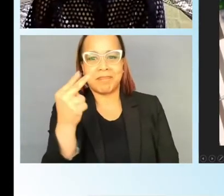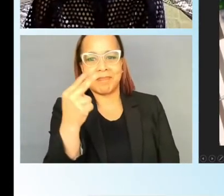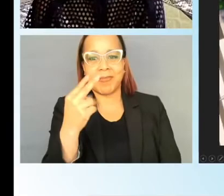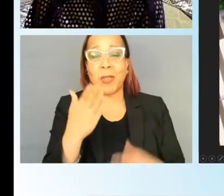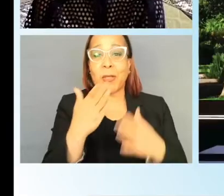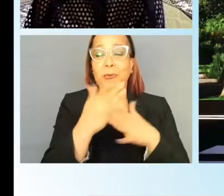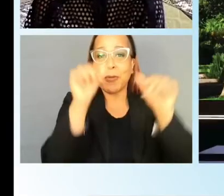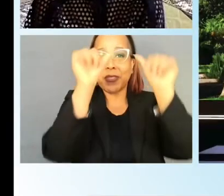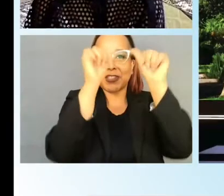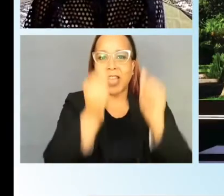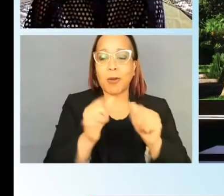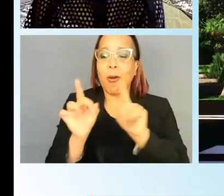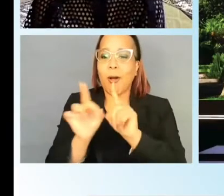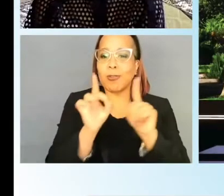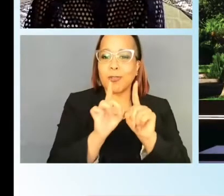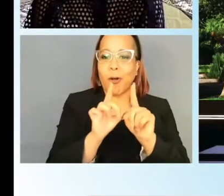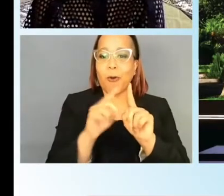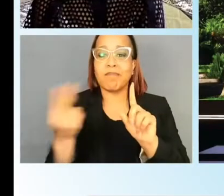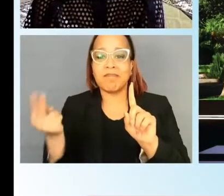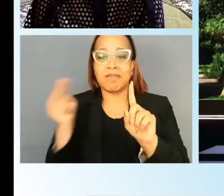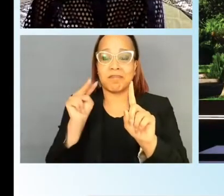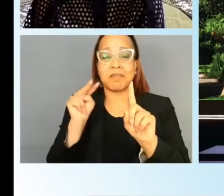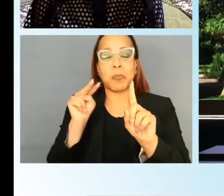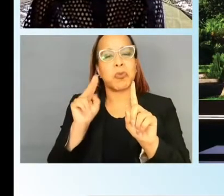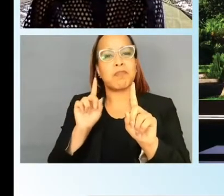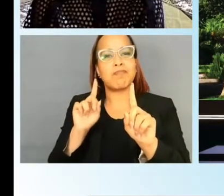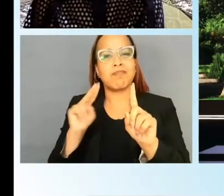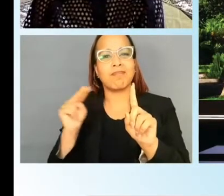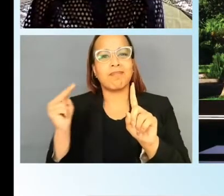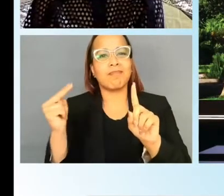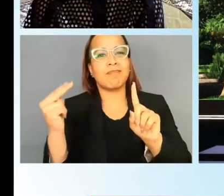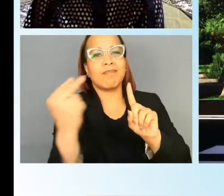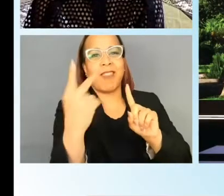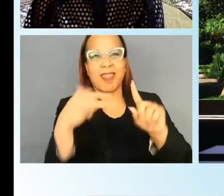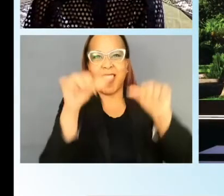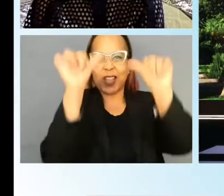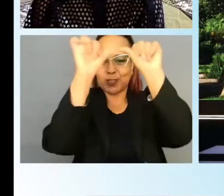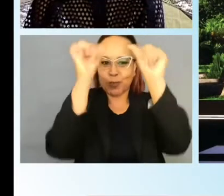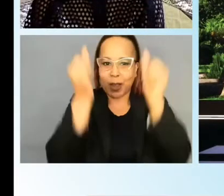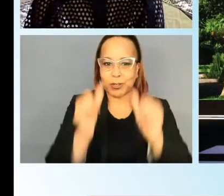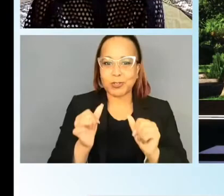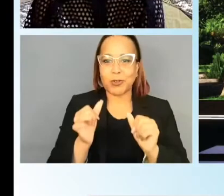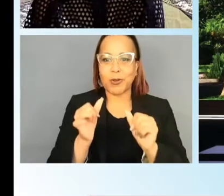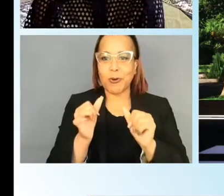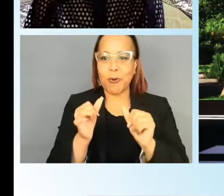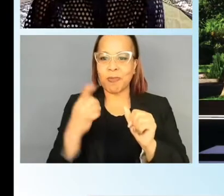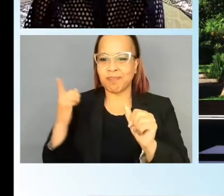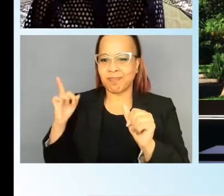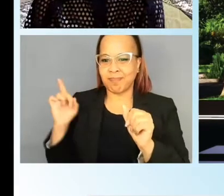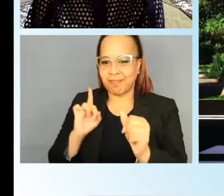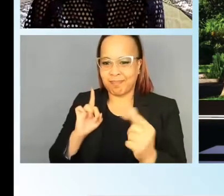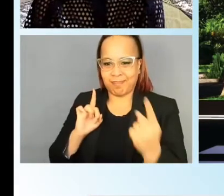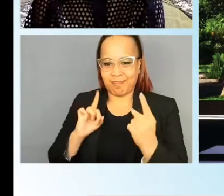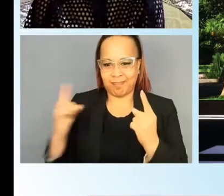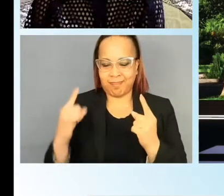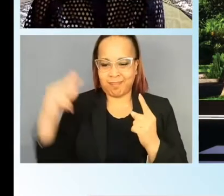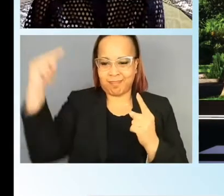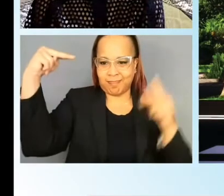but that at other points in moving around the structure or approaching it from different vantage points, that you'll